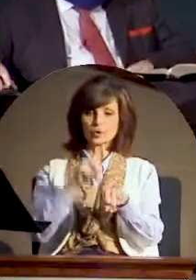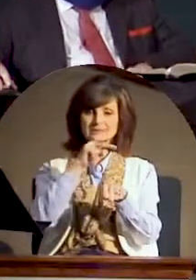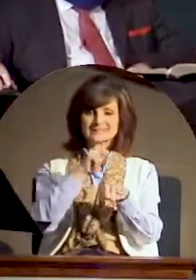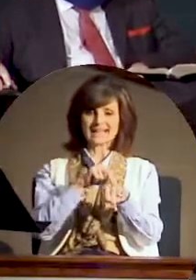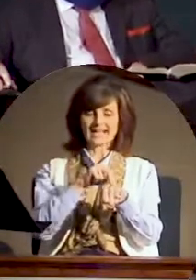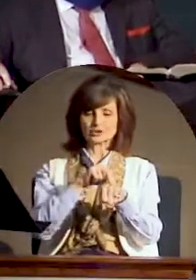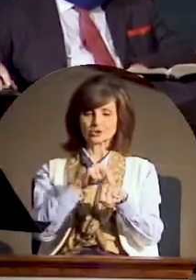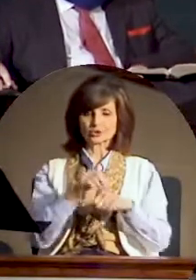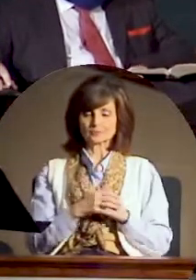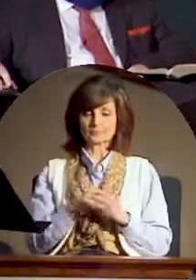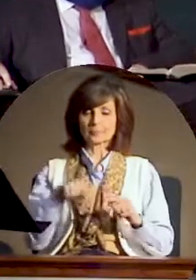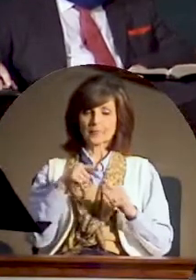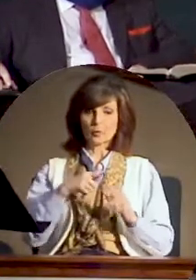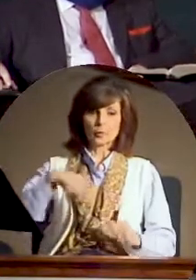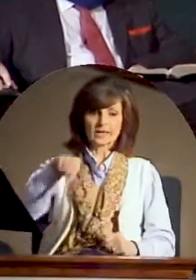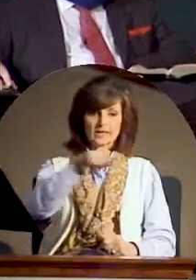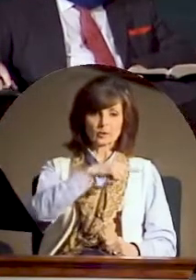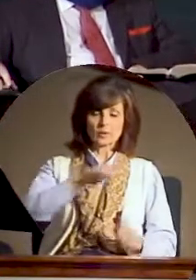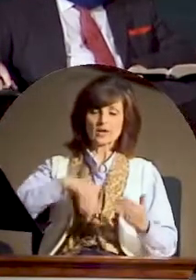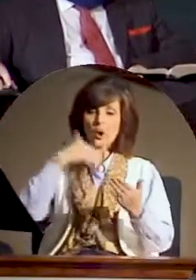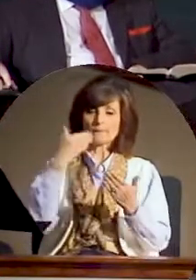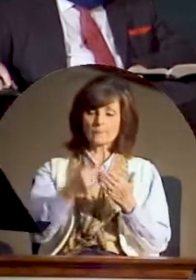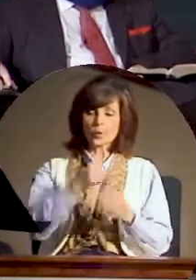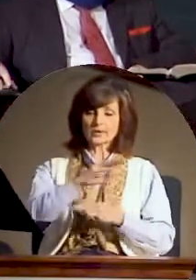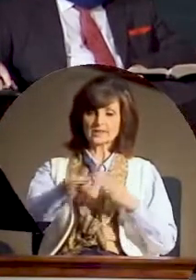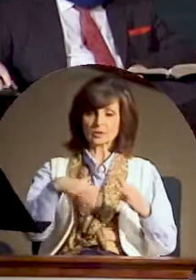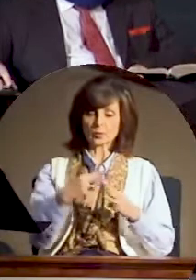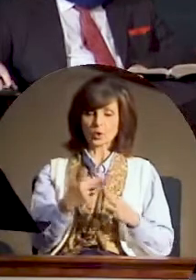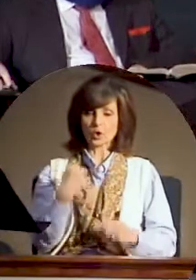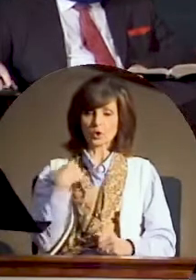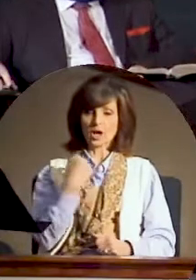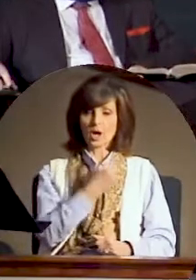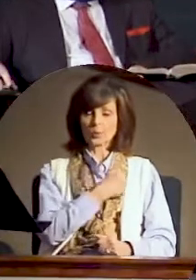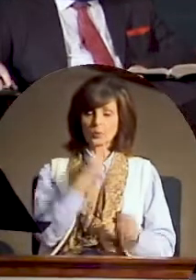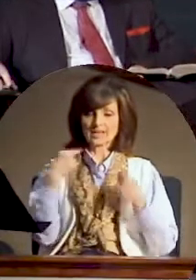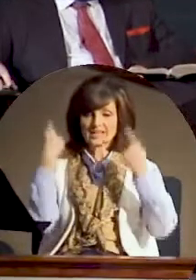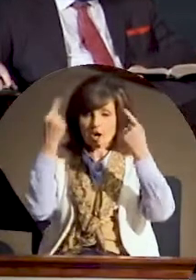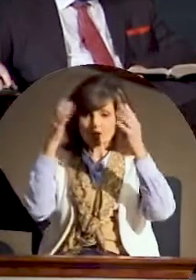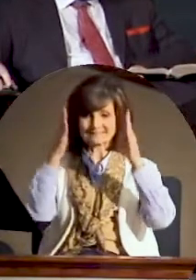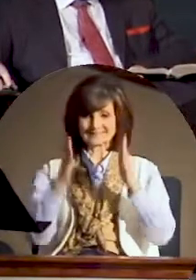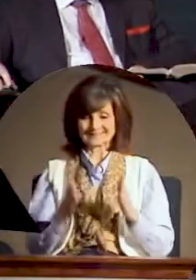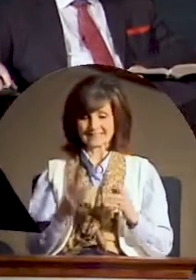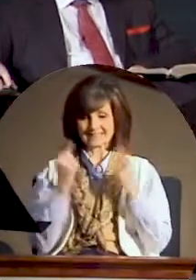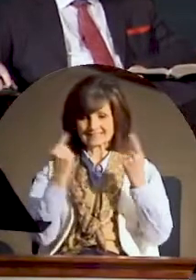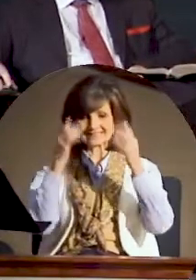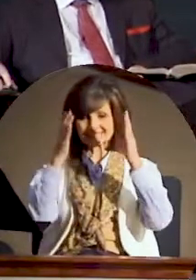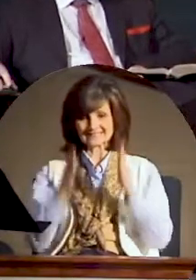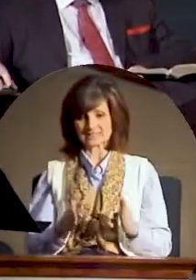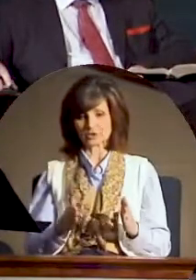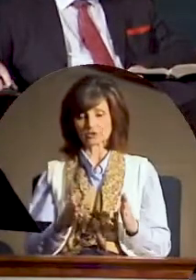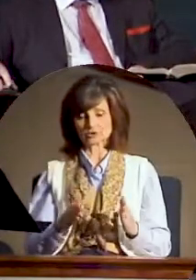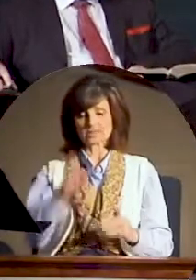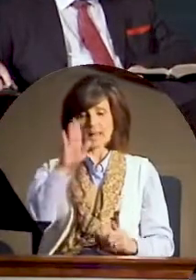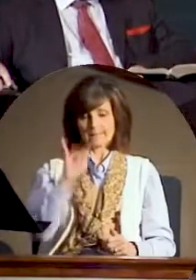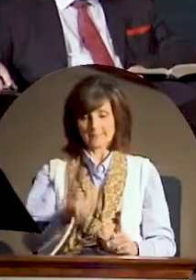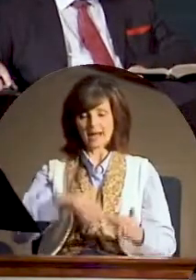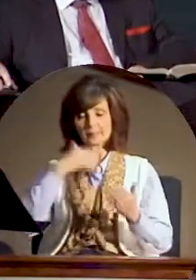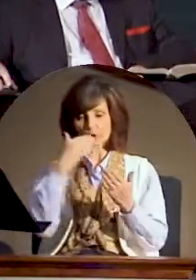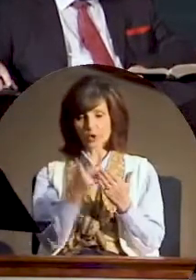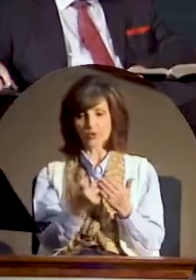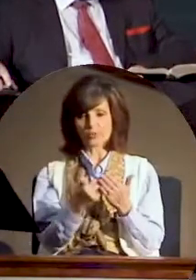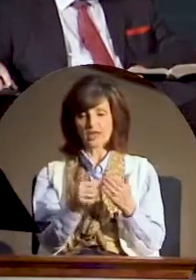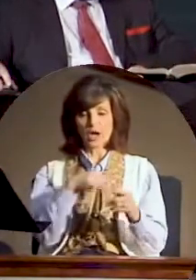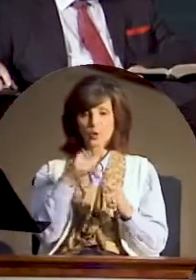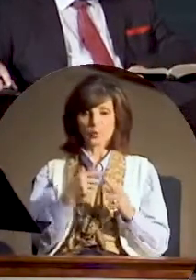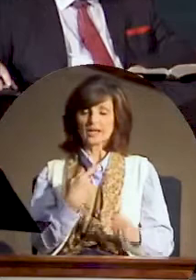You know something? When we're born into this world, we are sinners at birth. We are sinners by birth.